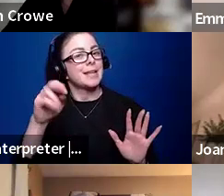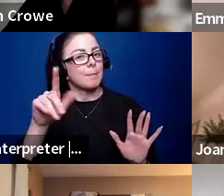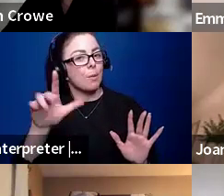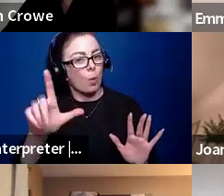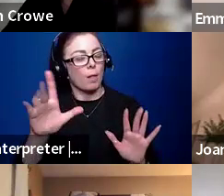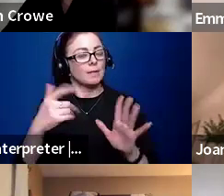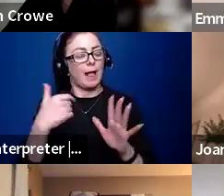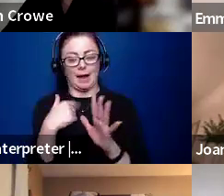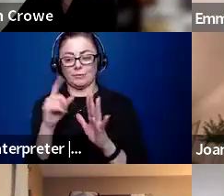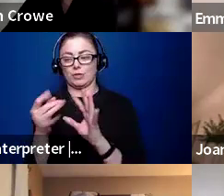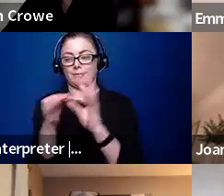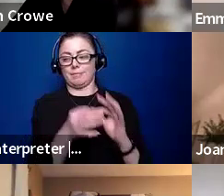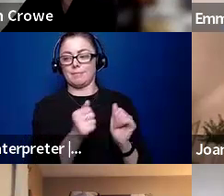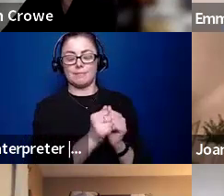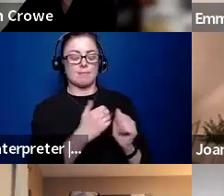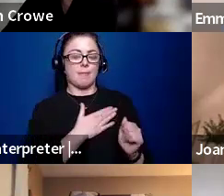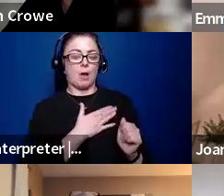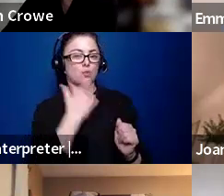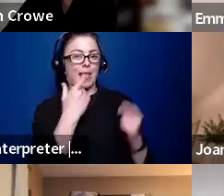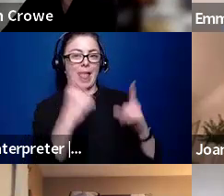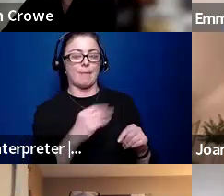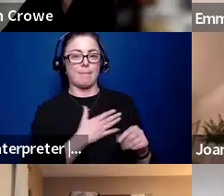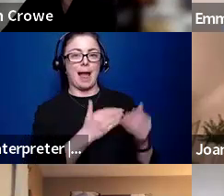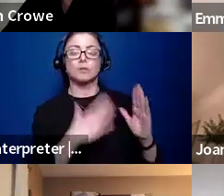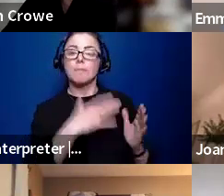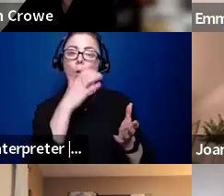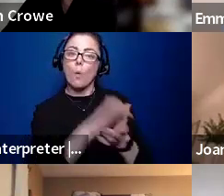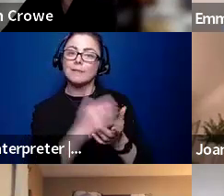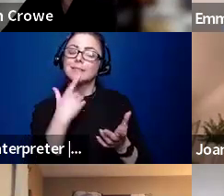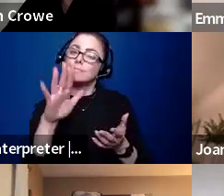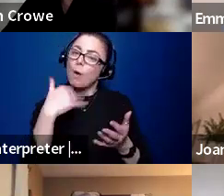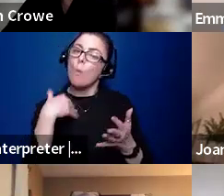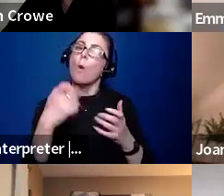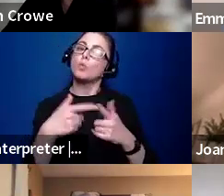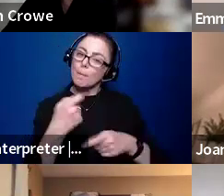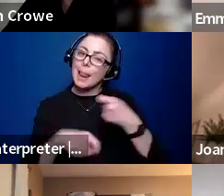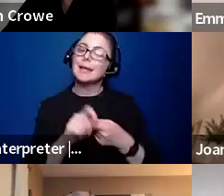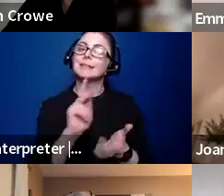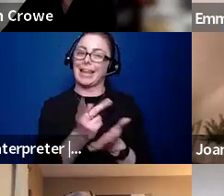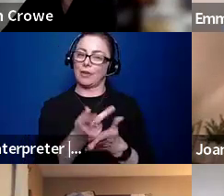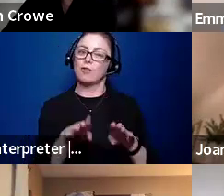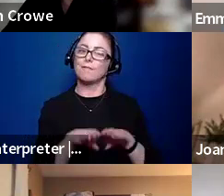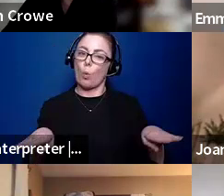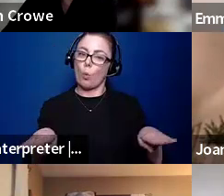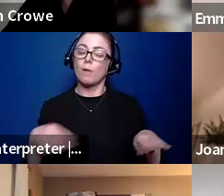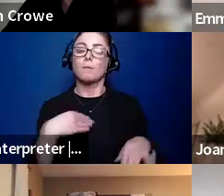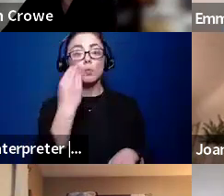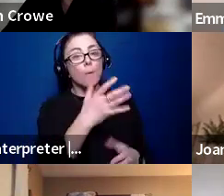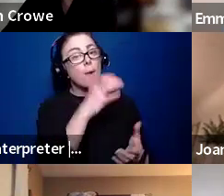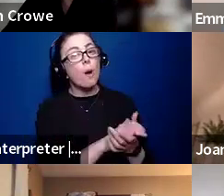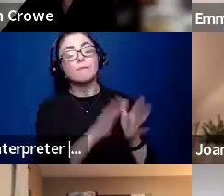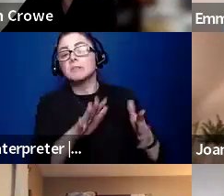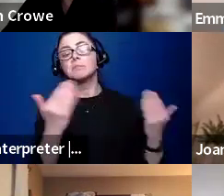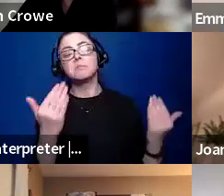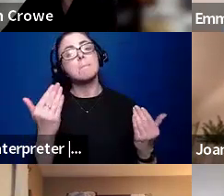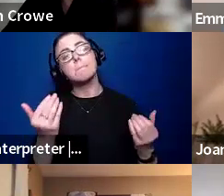my house. My wife said, I really would like to replace the kitchen floor. And I said to her, well, let's just burn the